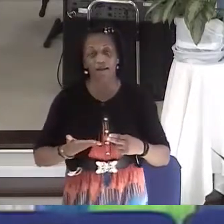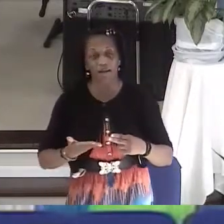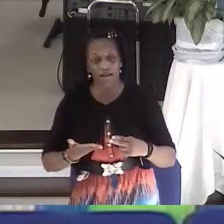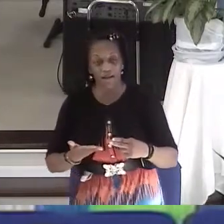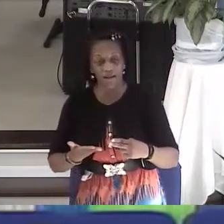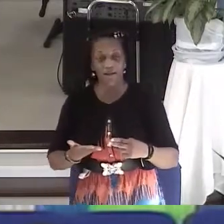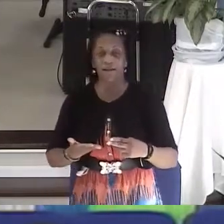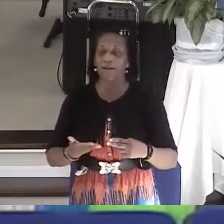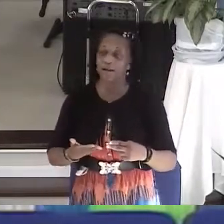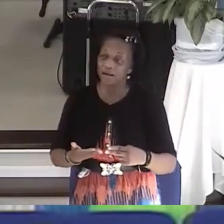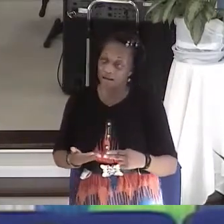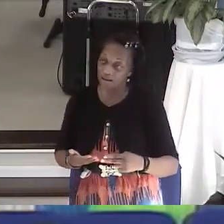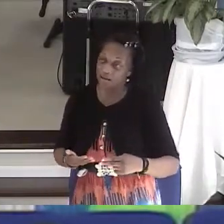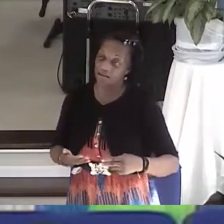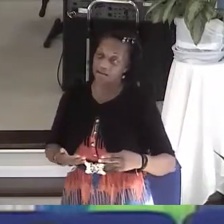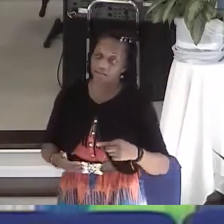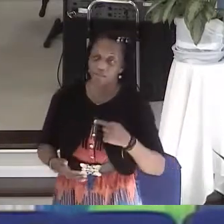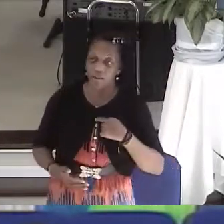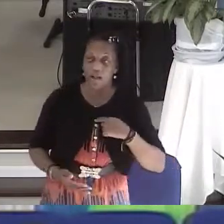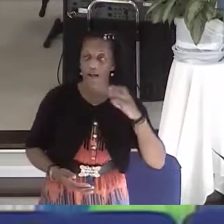holiness.